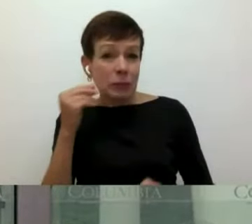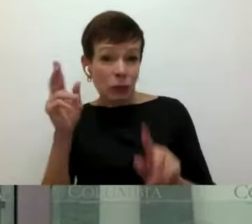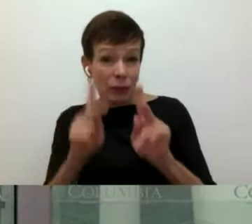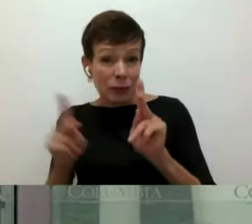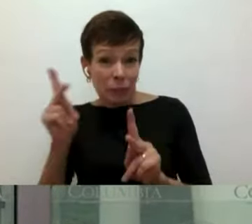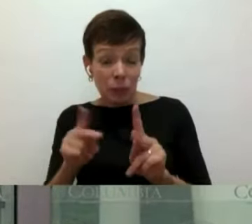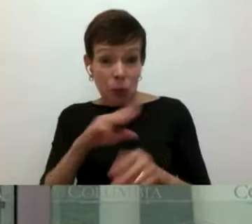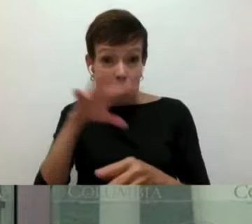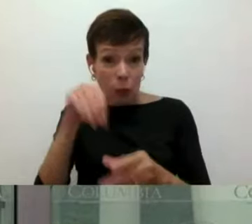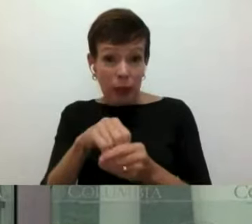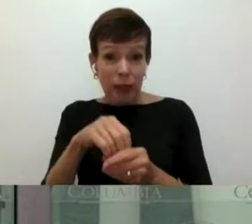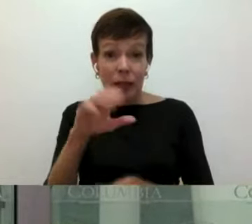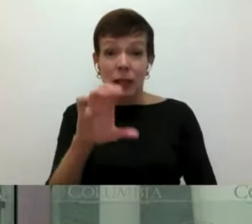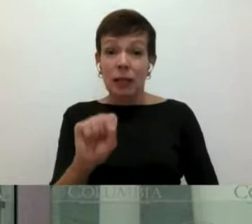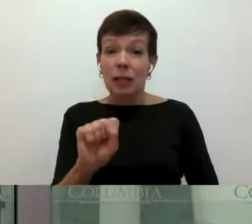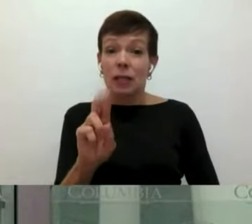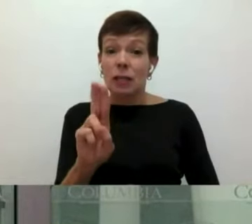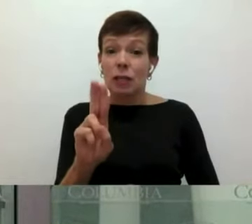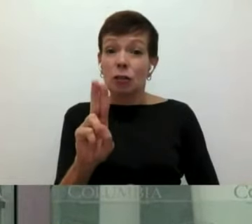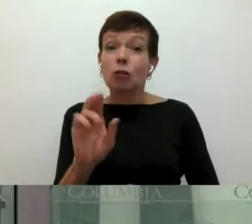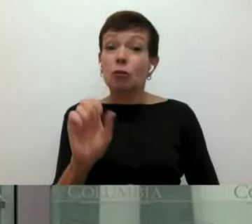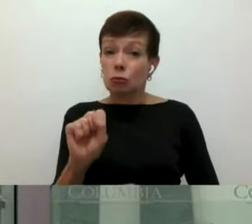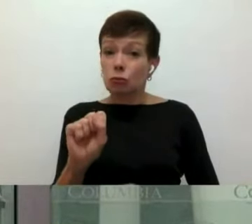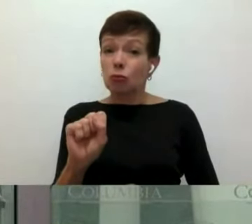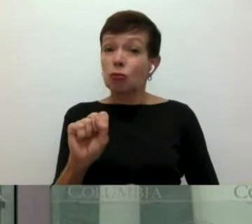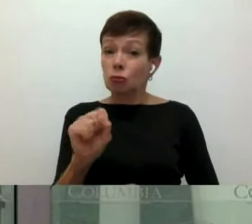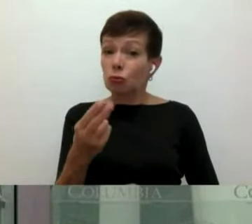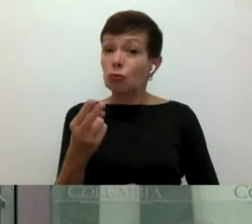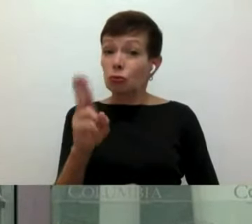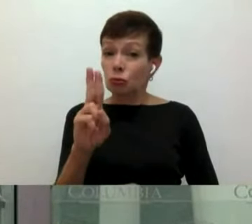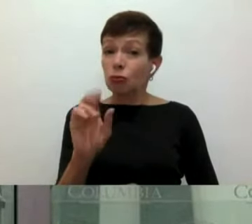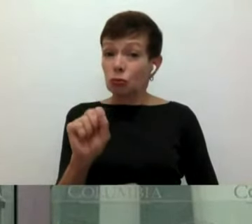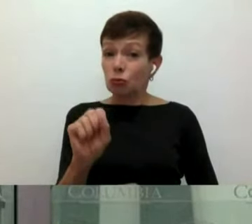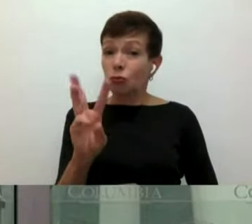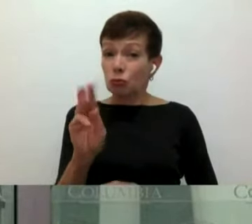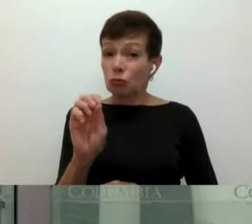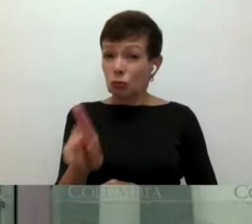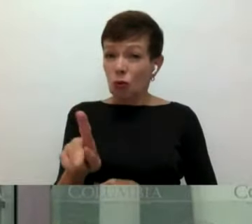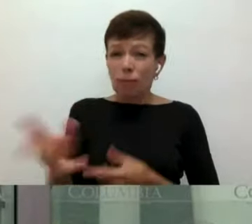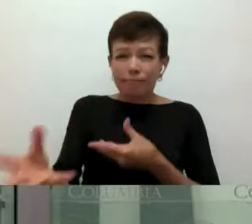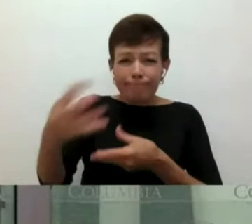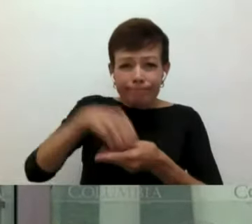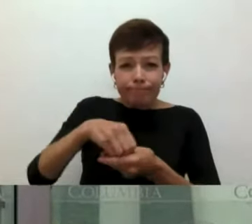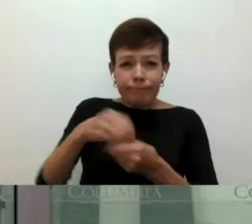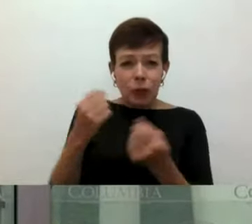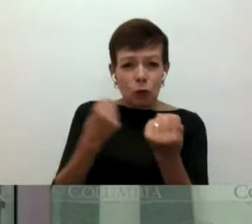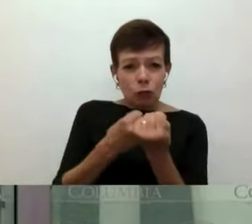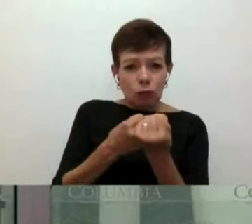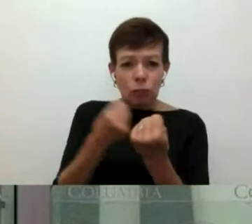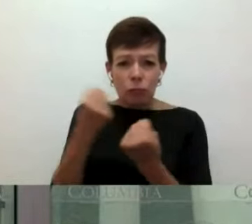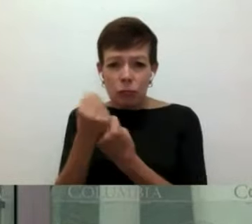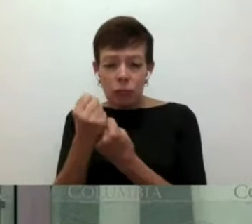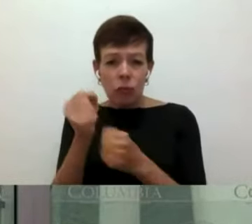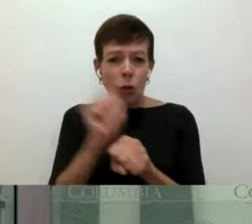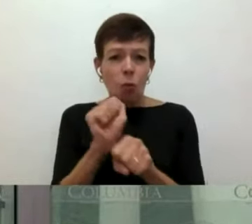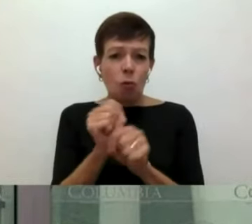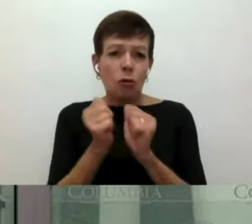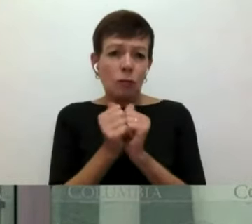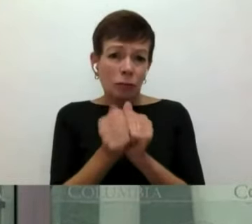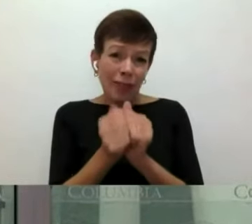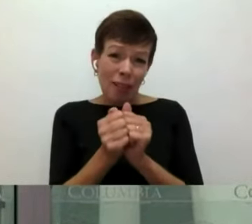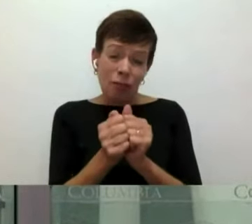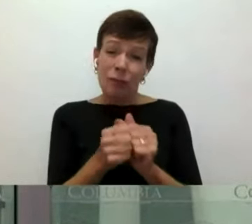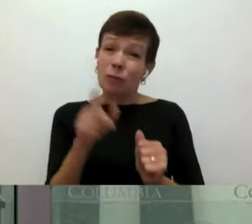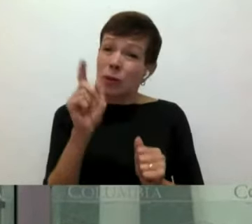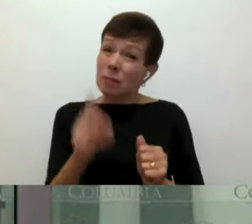to skilled, experienced people in the Shuswap to try and incorporate them into their work. We have to be working